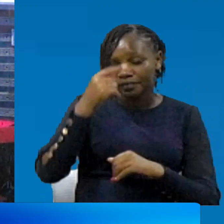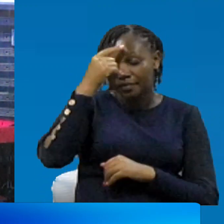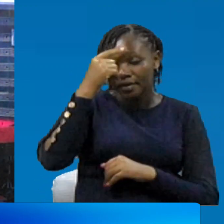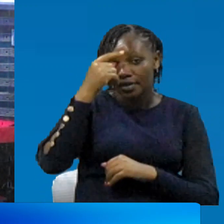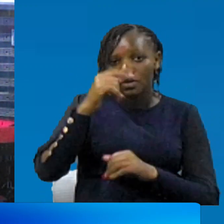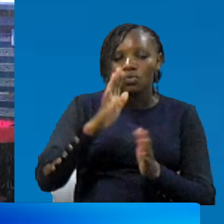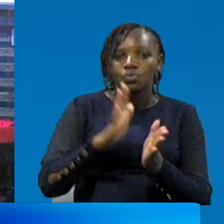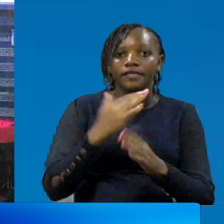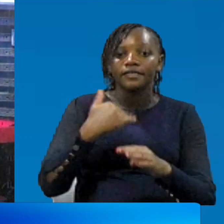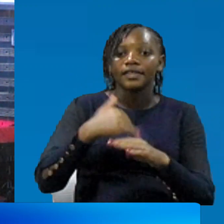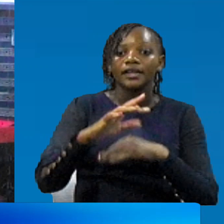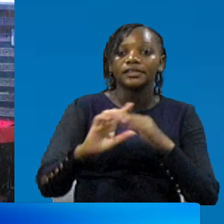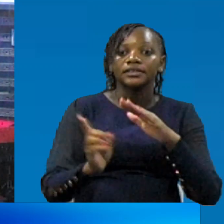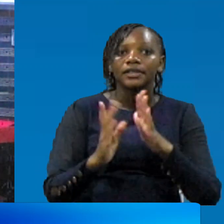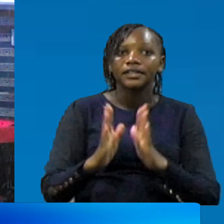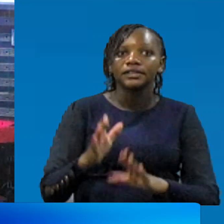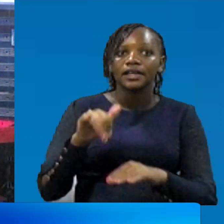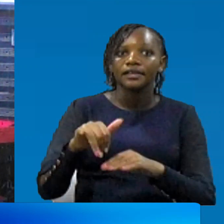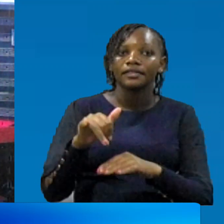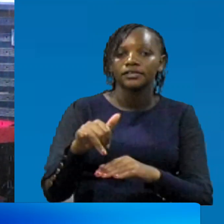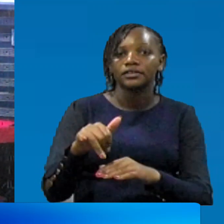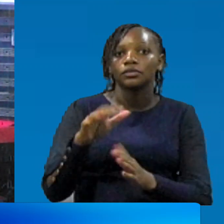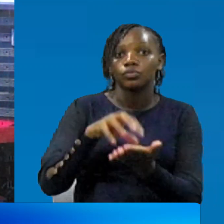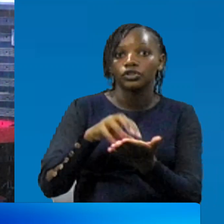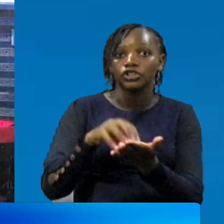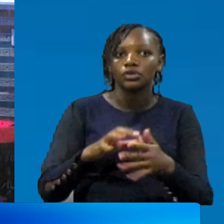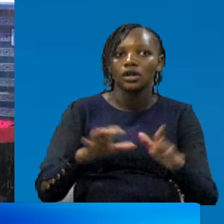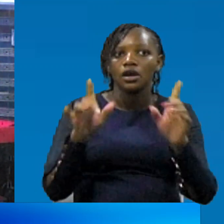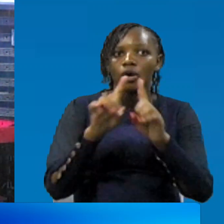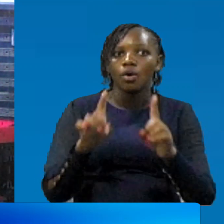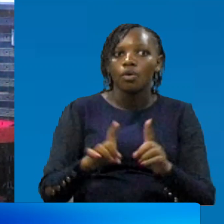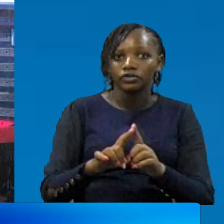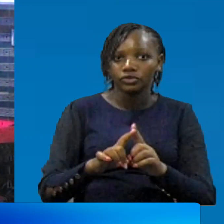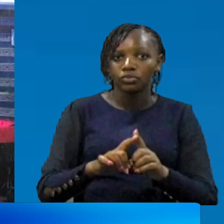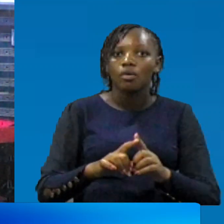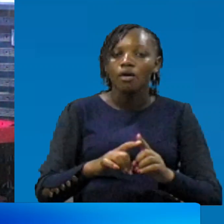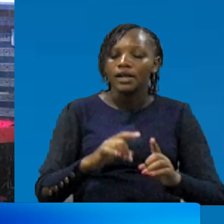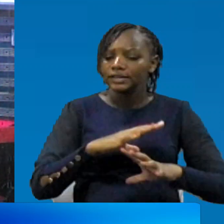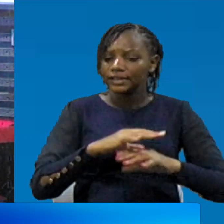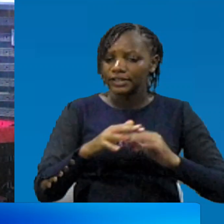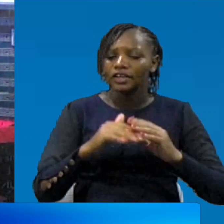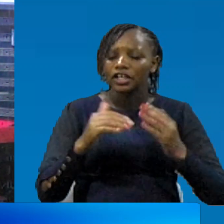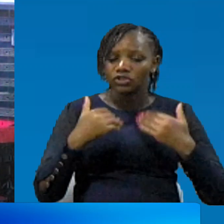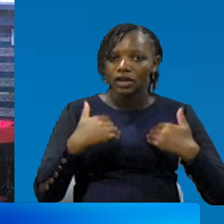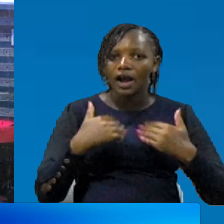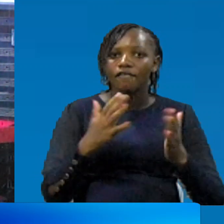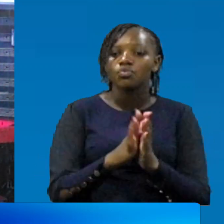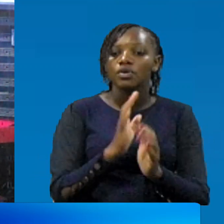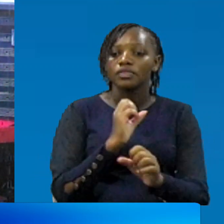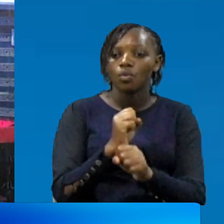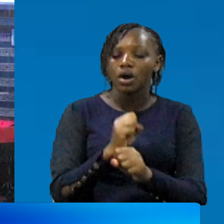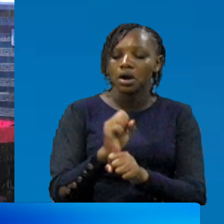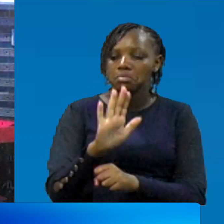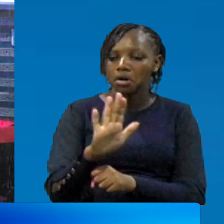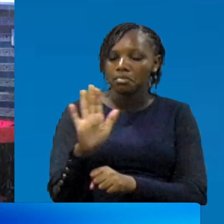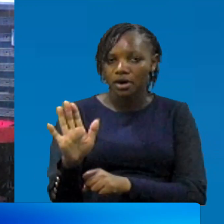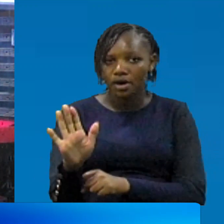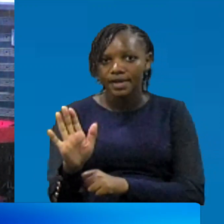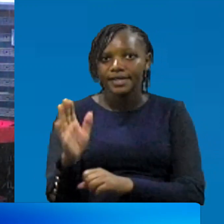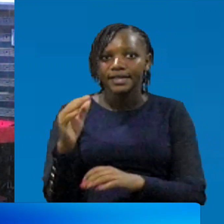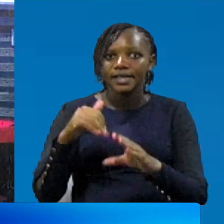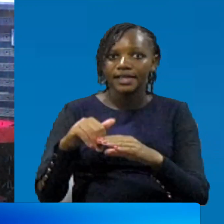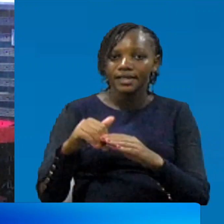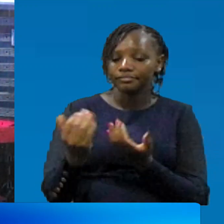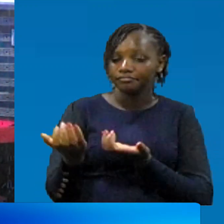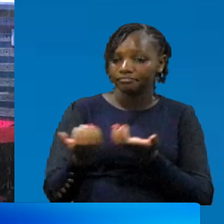the ministry's goals. He also expressed satisfaction with the work he has completed in the